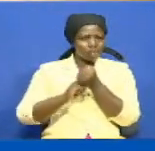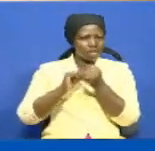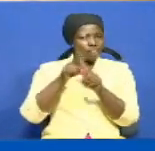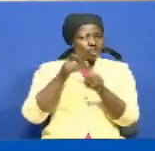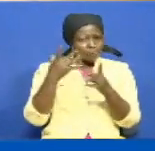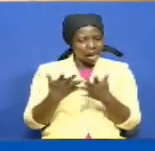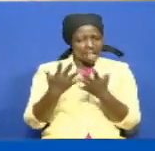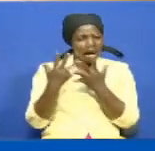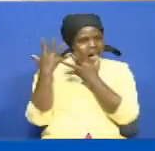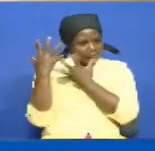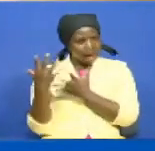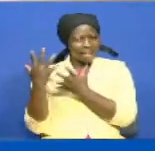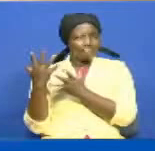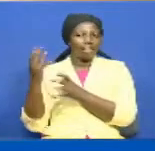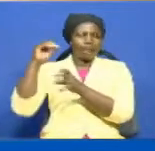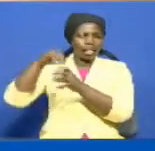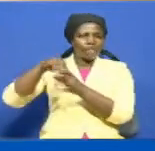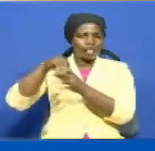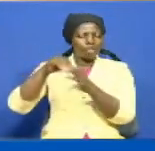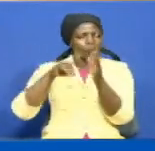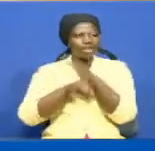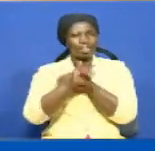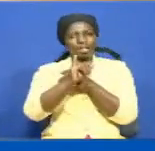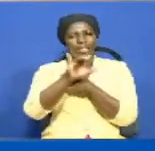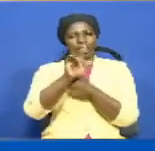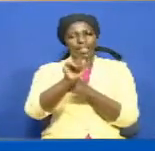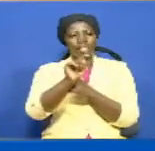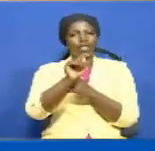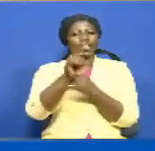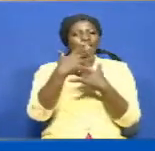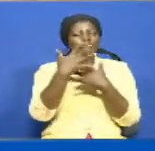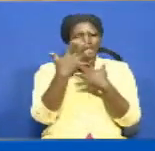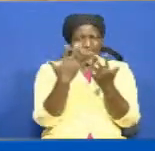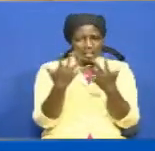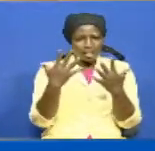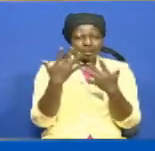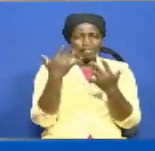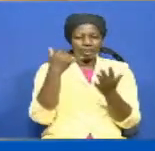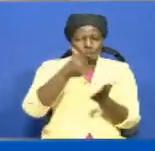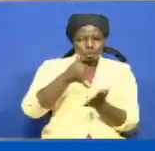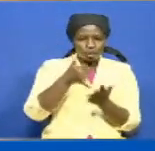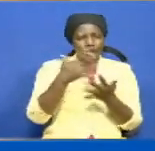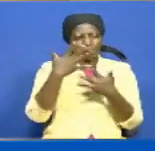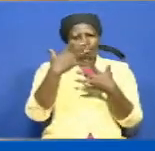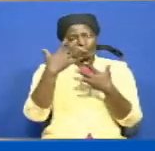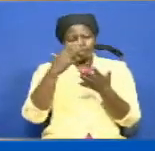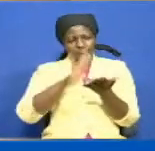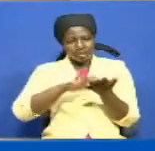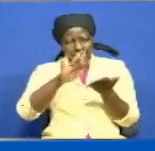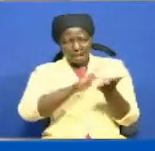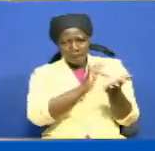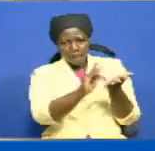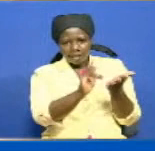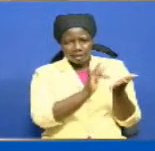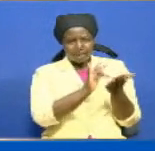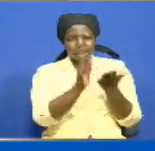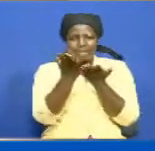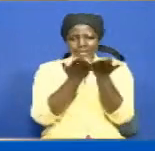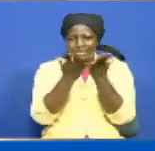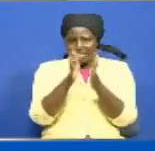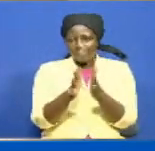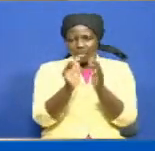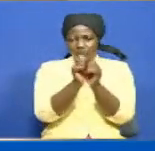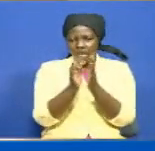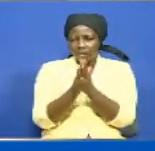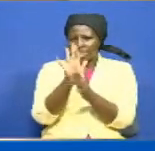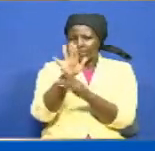in ICT equipment, including tablets, servers, and their accessories.